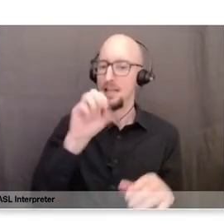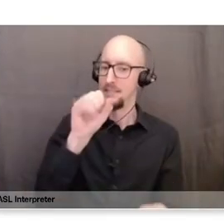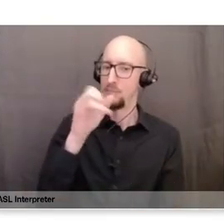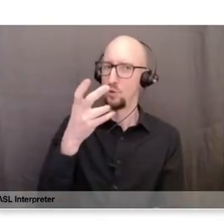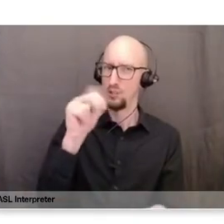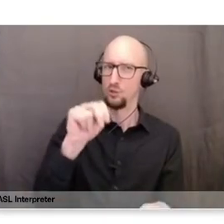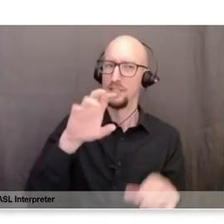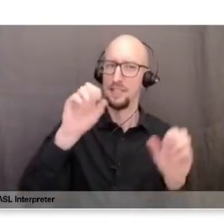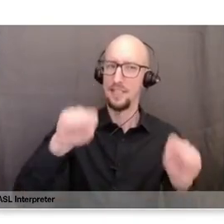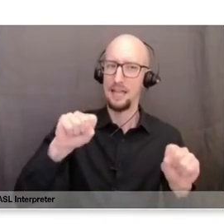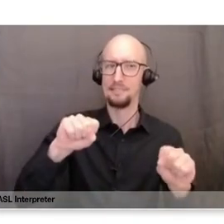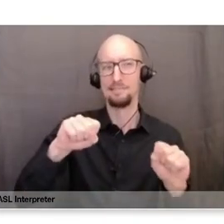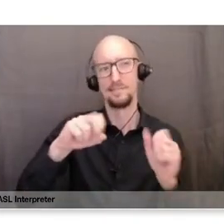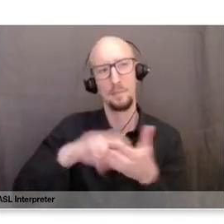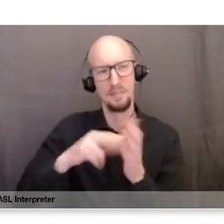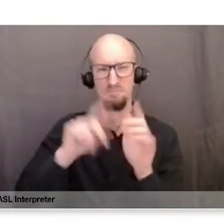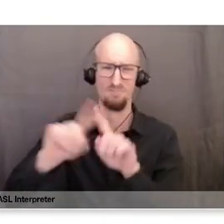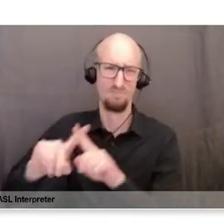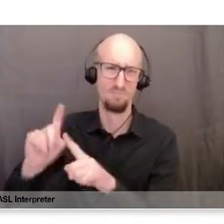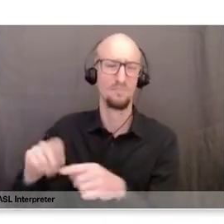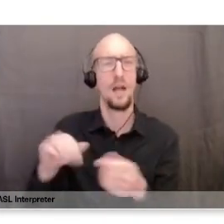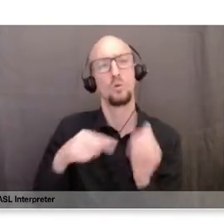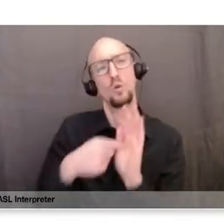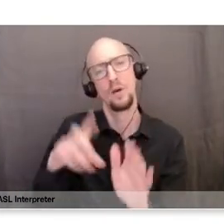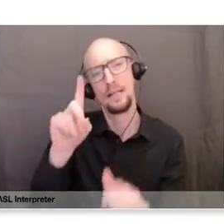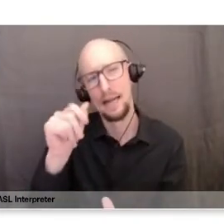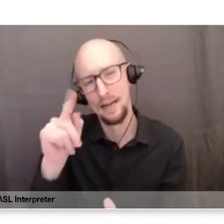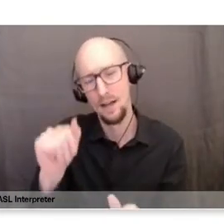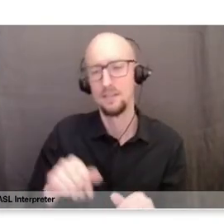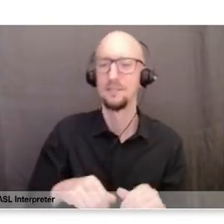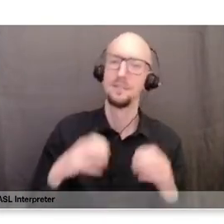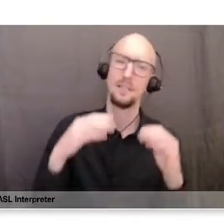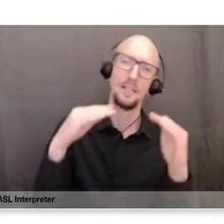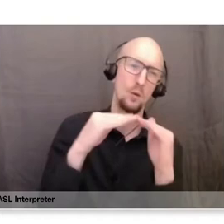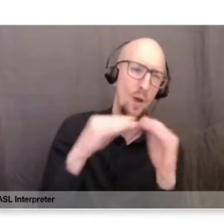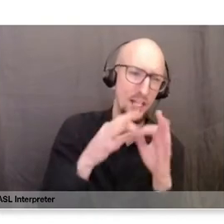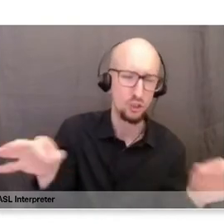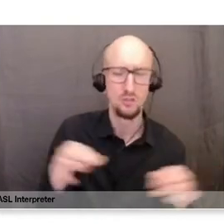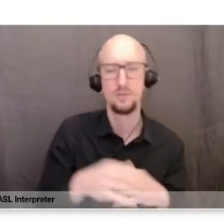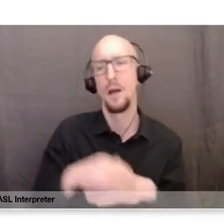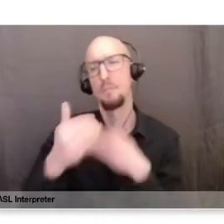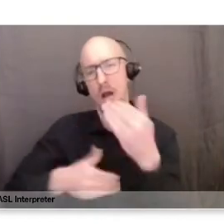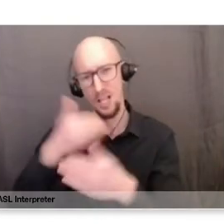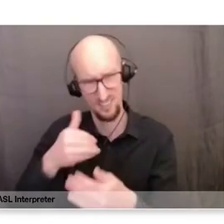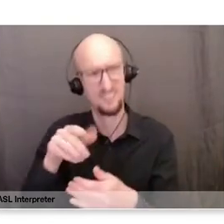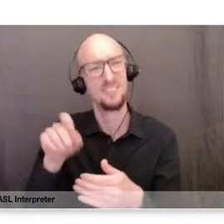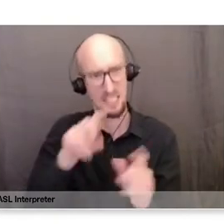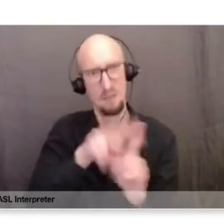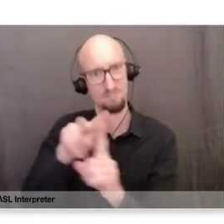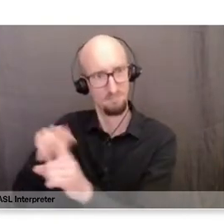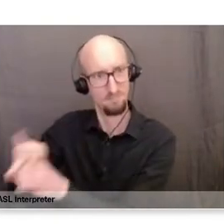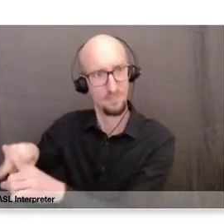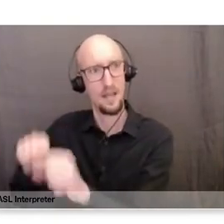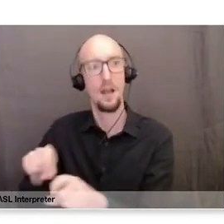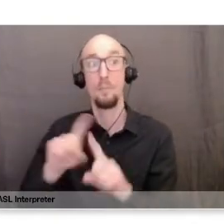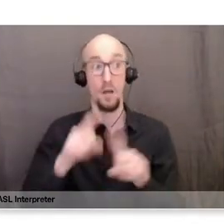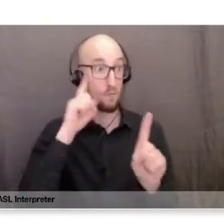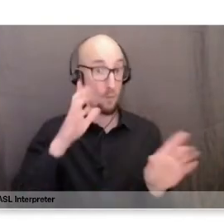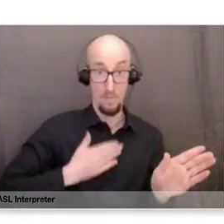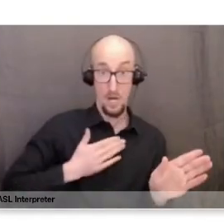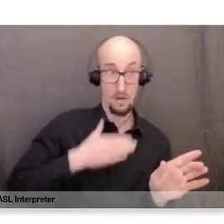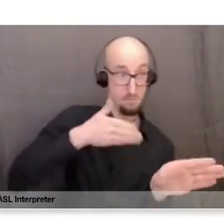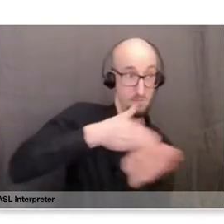data and processes and equations and so on. And the reason for that, as I've argued in